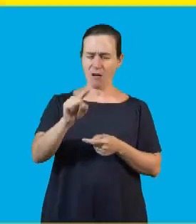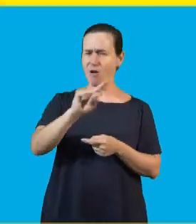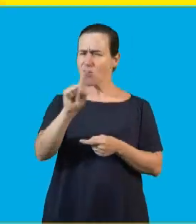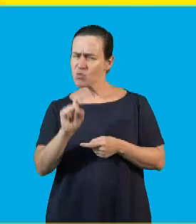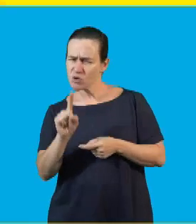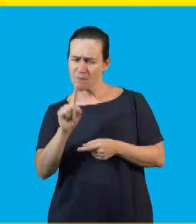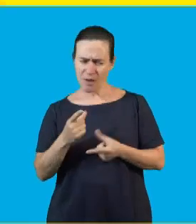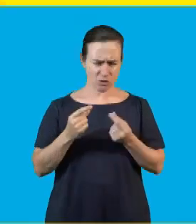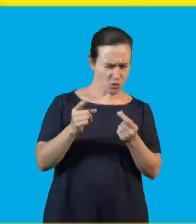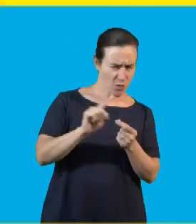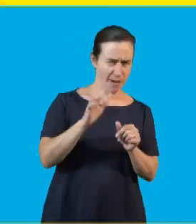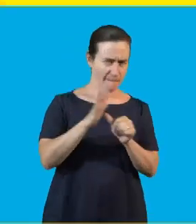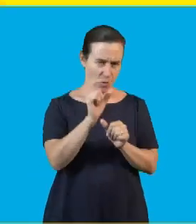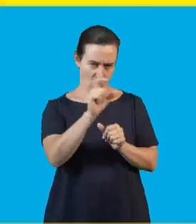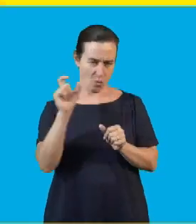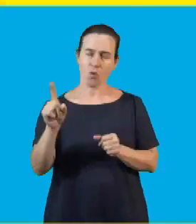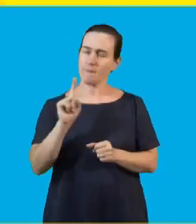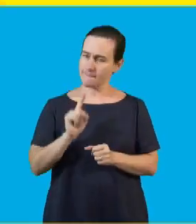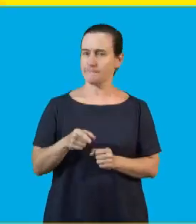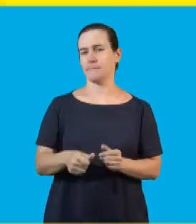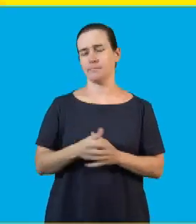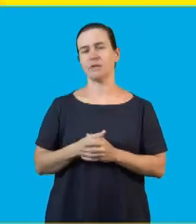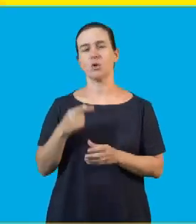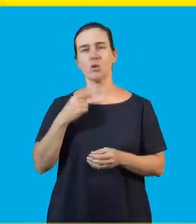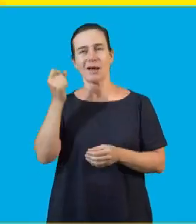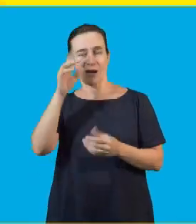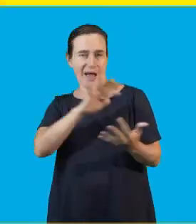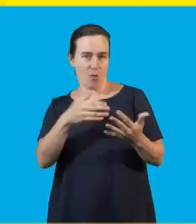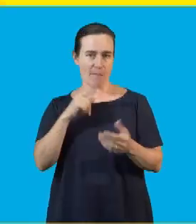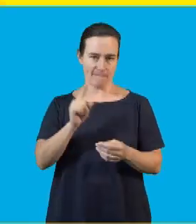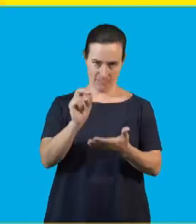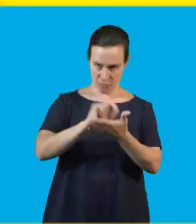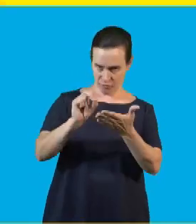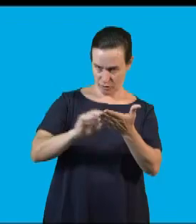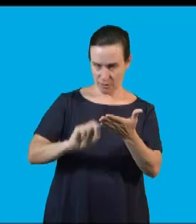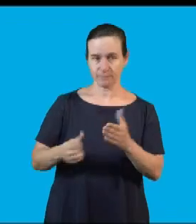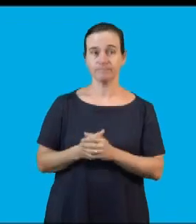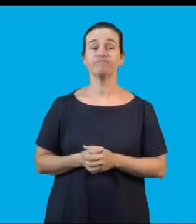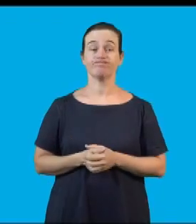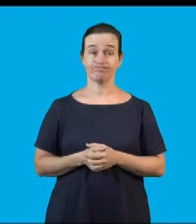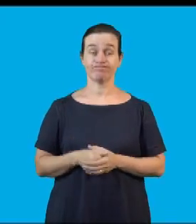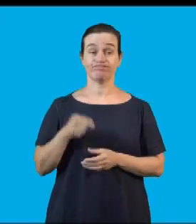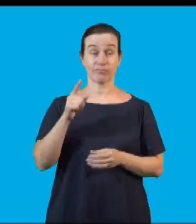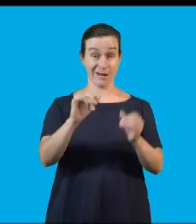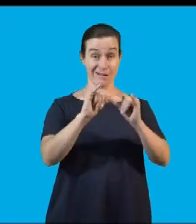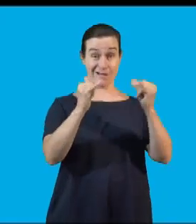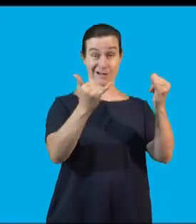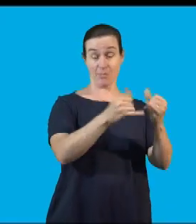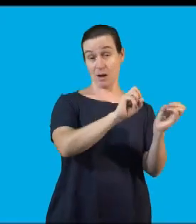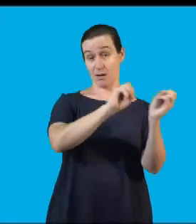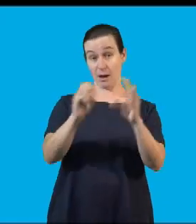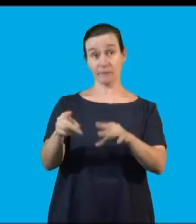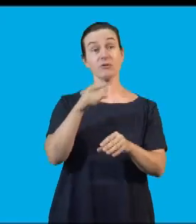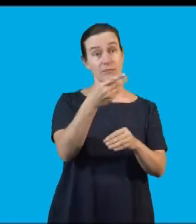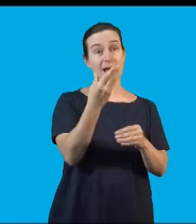key ideas so we can apply the correct format and stylistic features. A delivery company